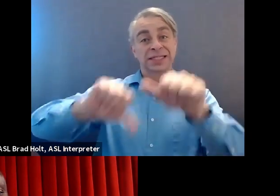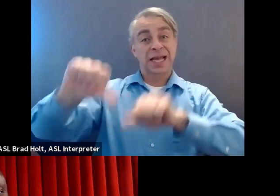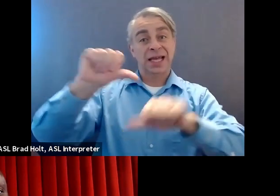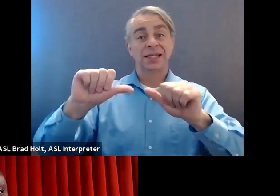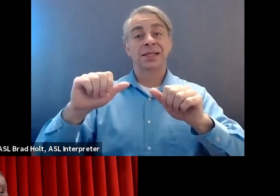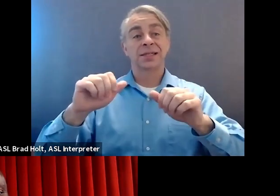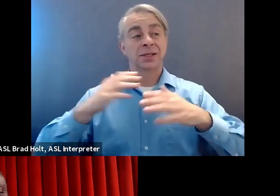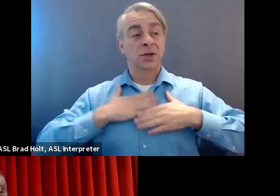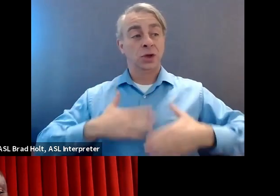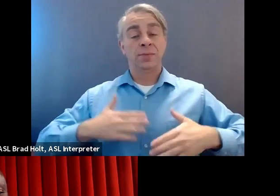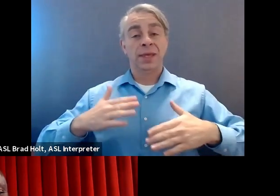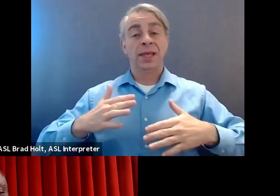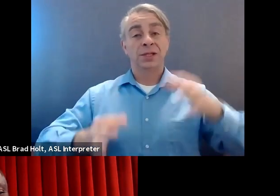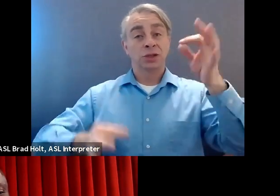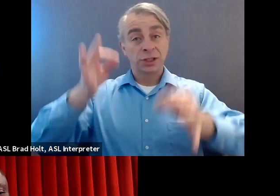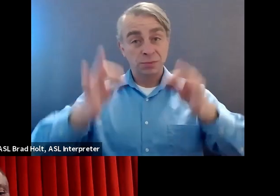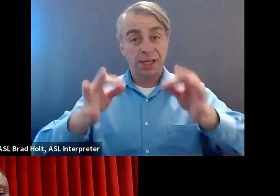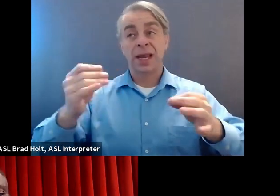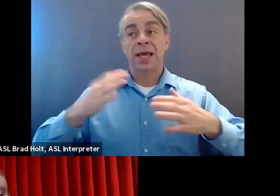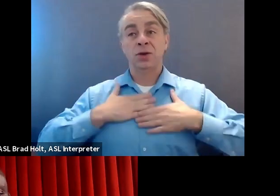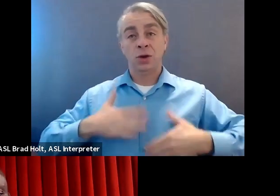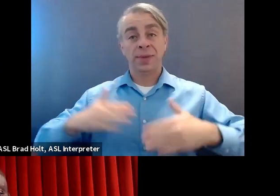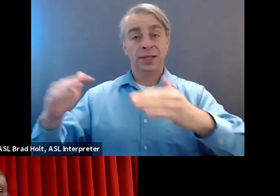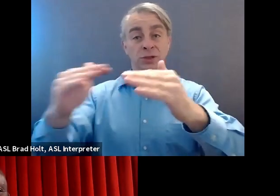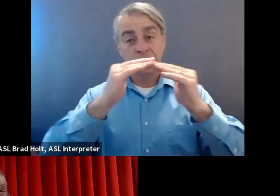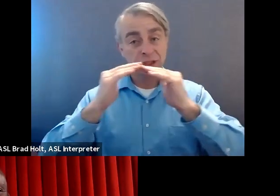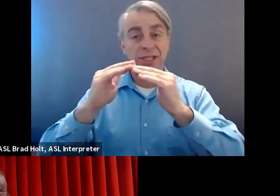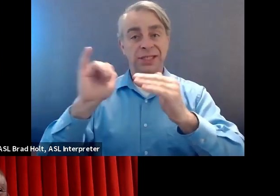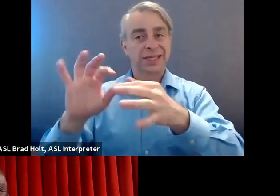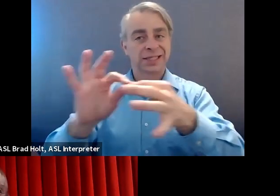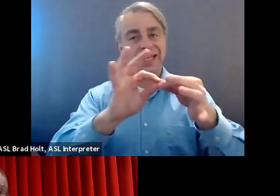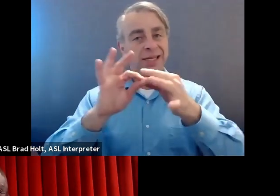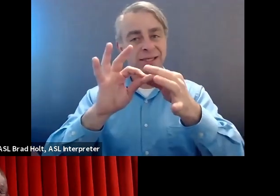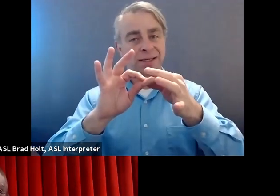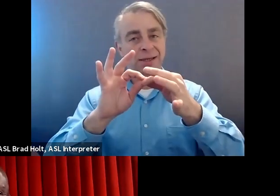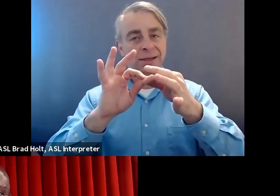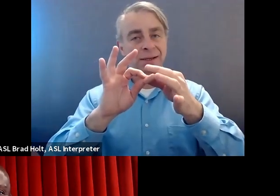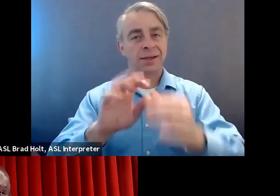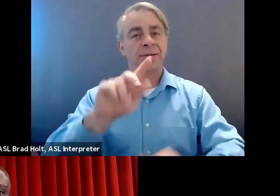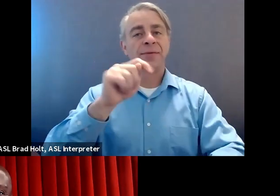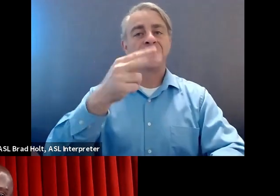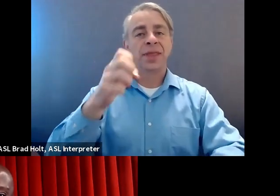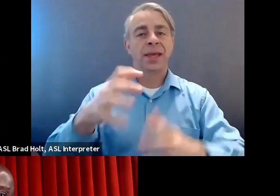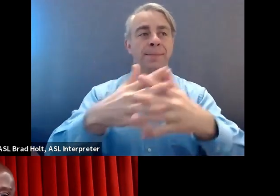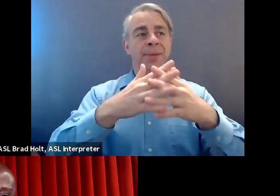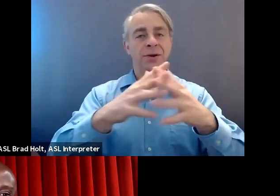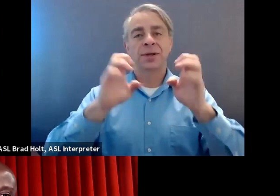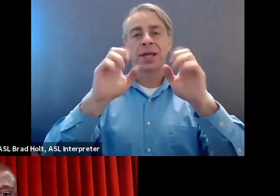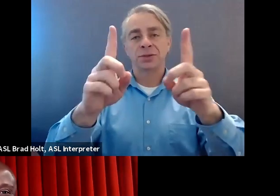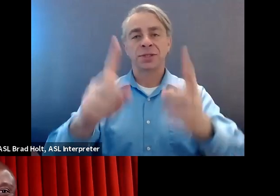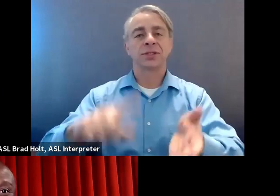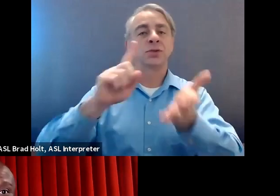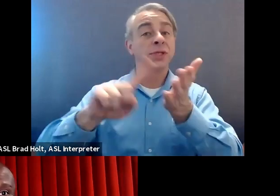judgment, and human justice as integrally connected, the American Educational Research